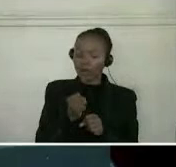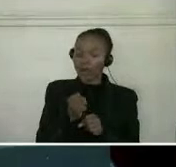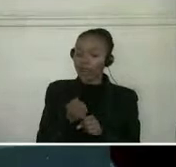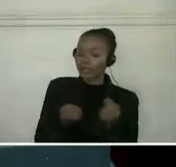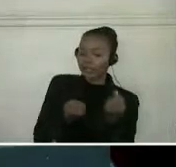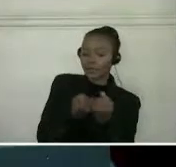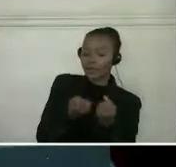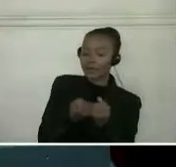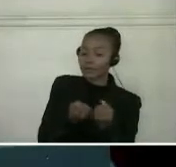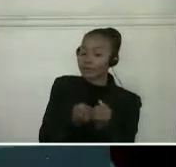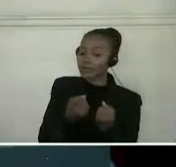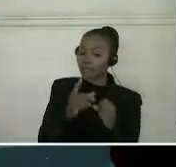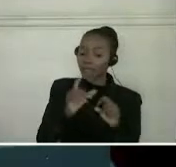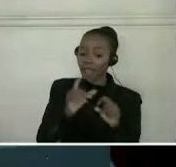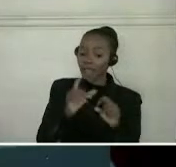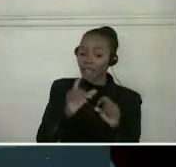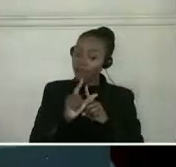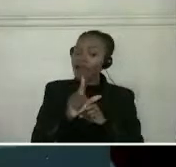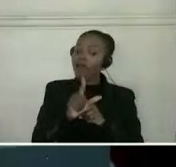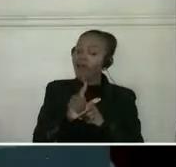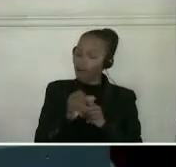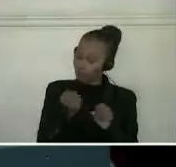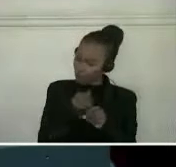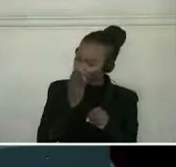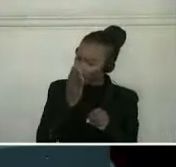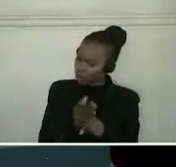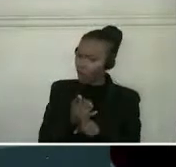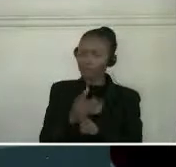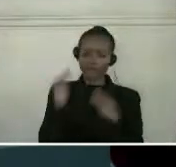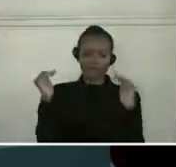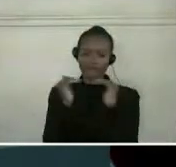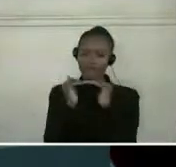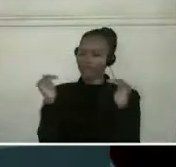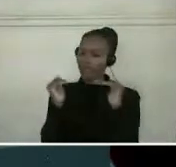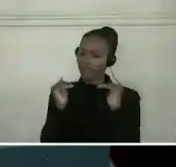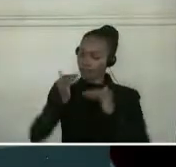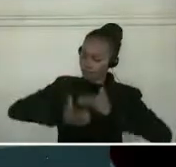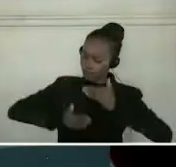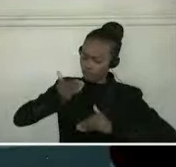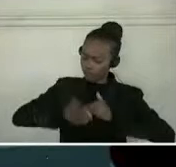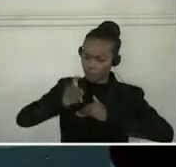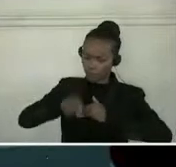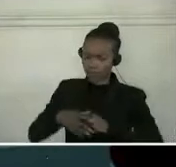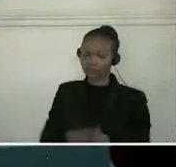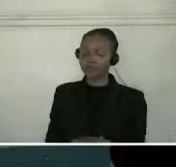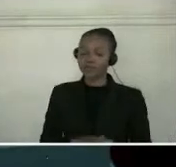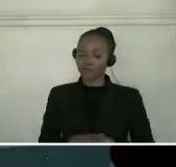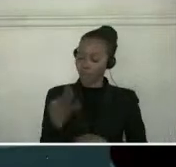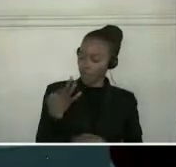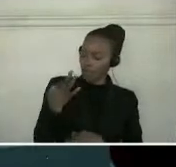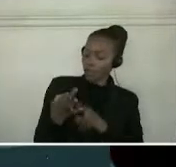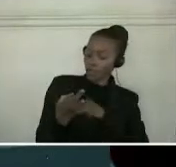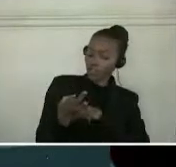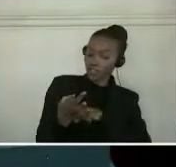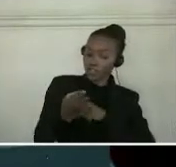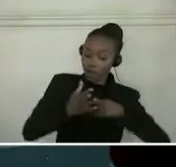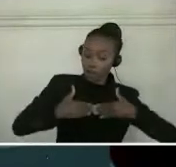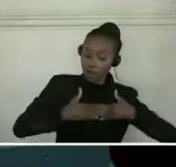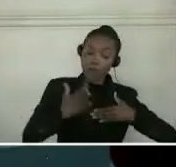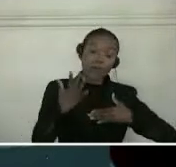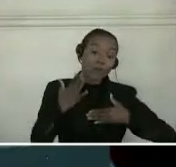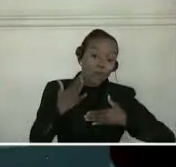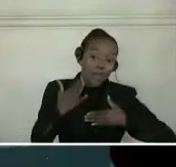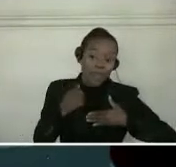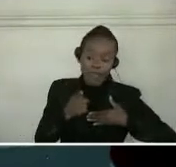transparently and fairly the application period for this funding will open once every